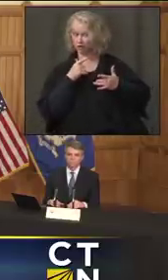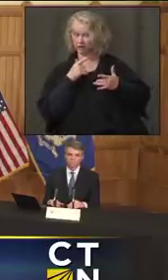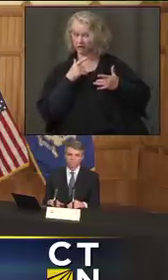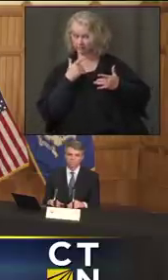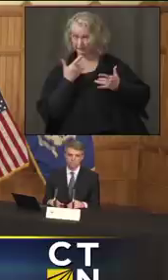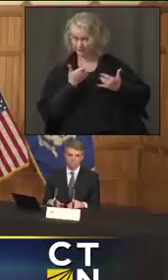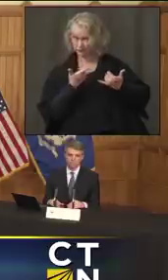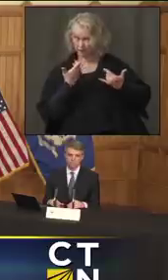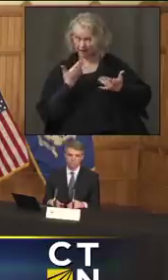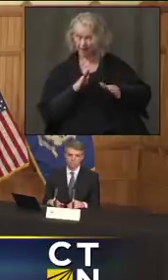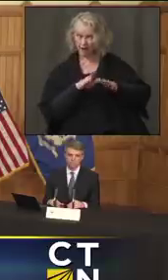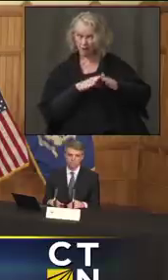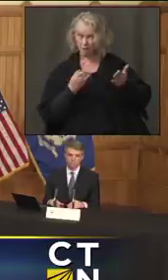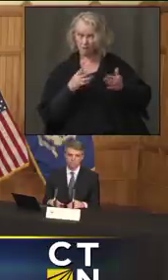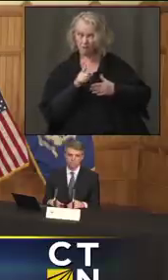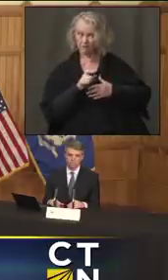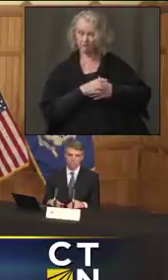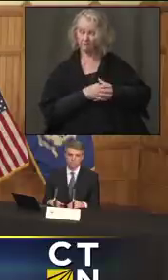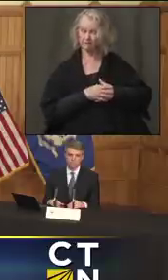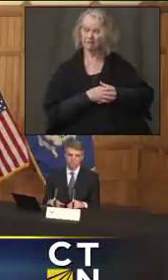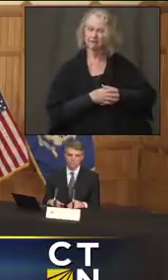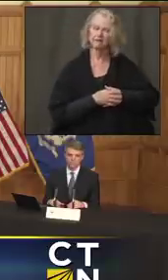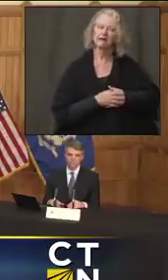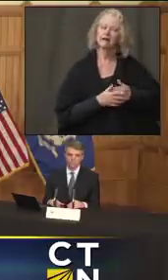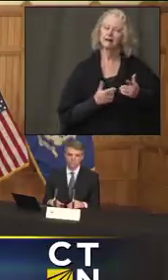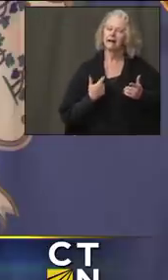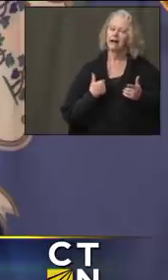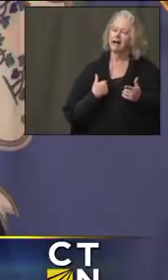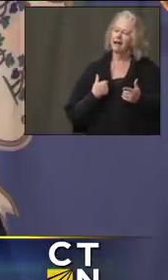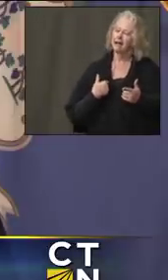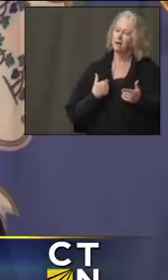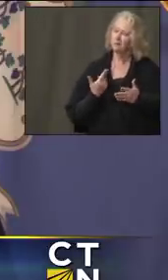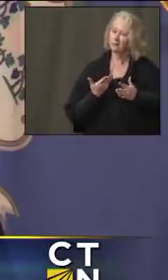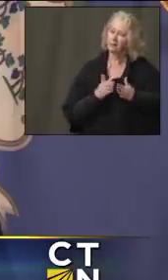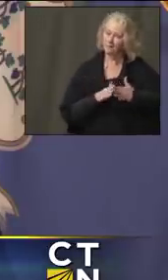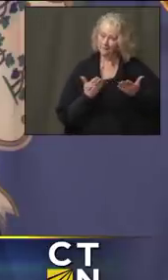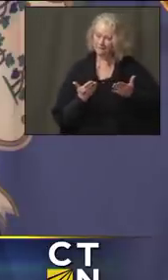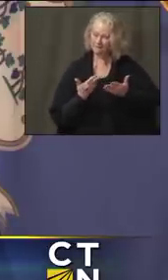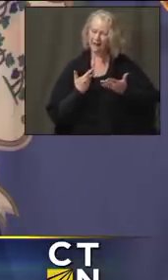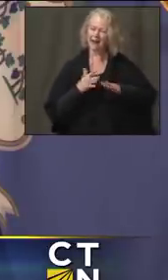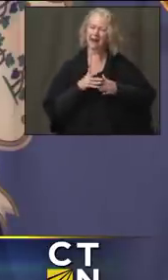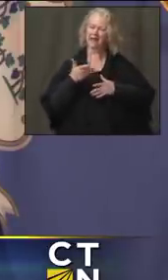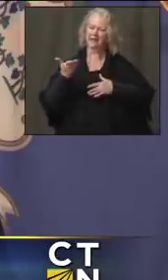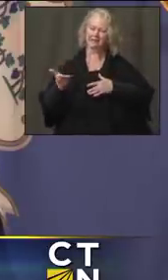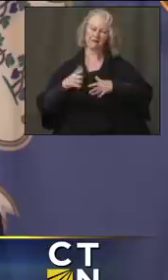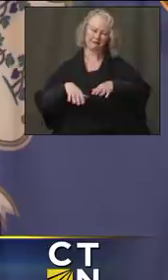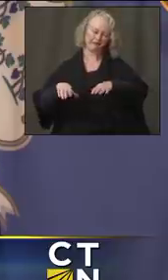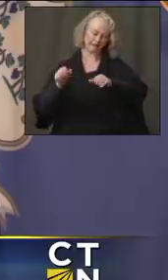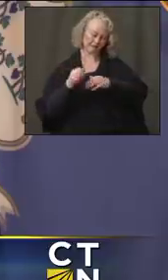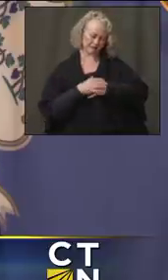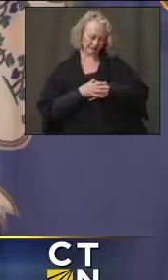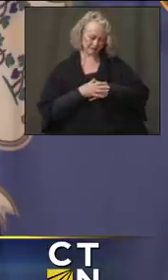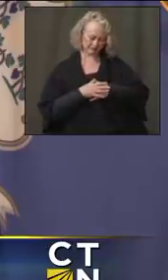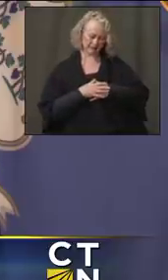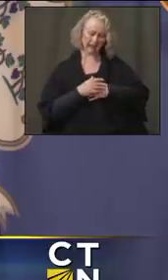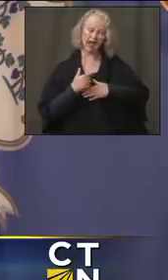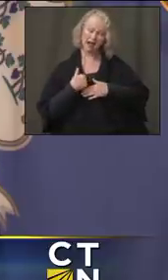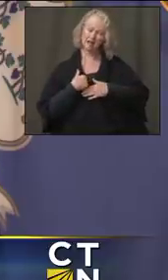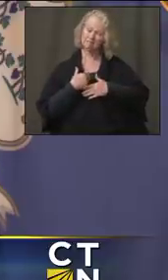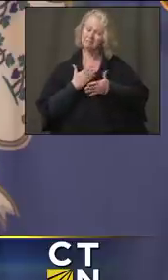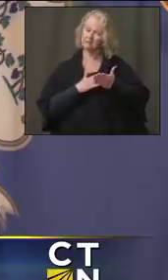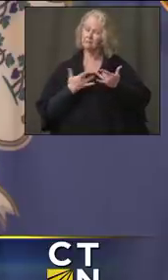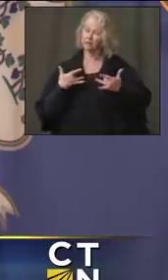are involved with phase one. Well, I'll start and then hand it to the task force. Look, I had some